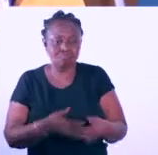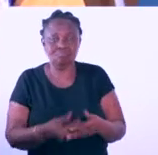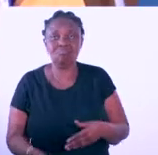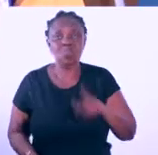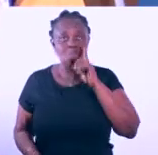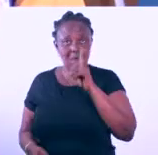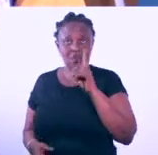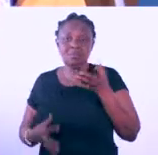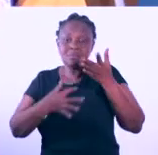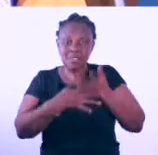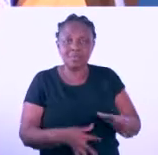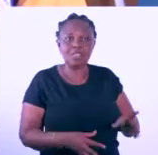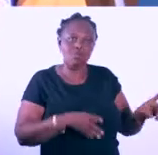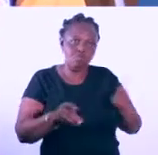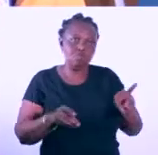Division.